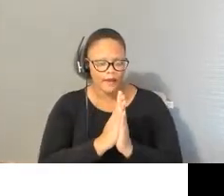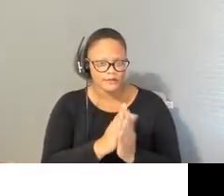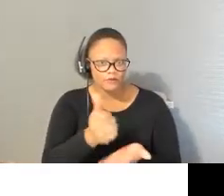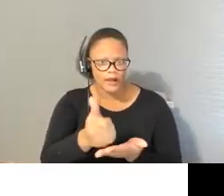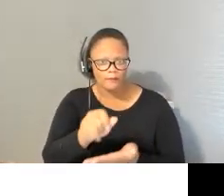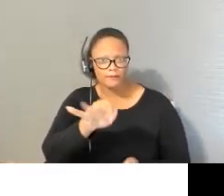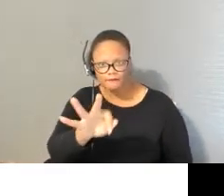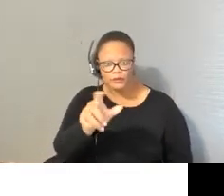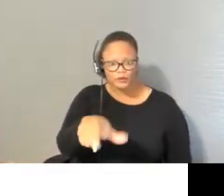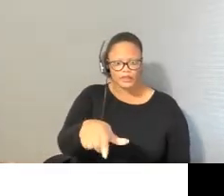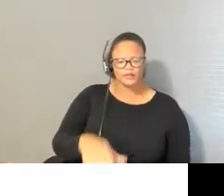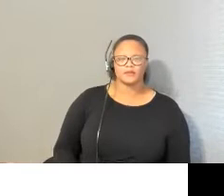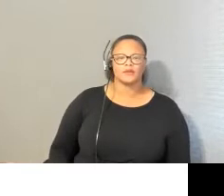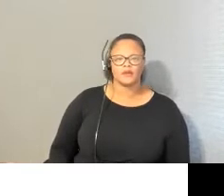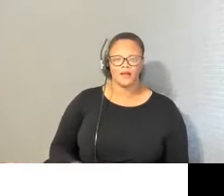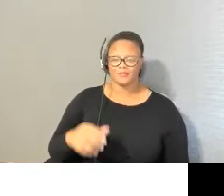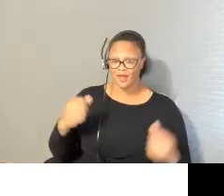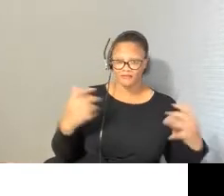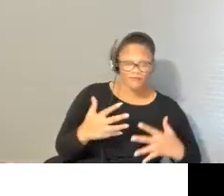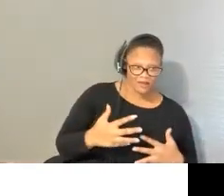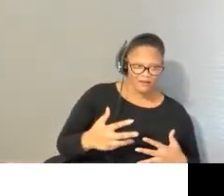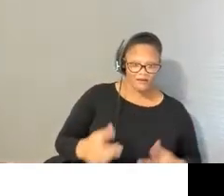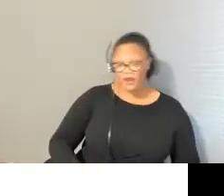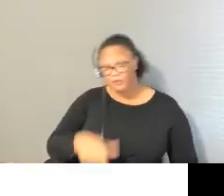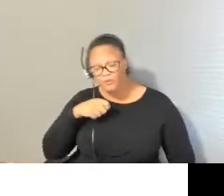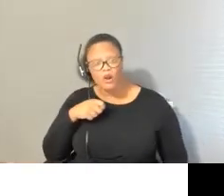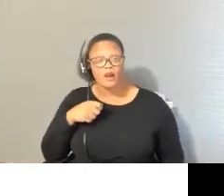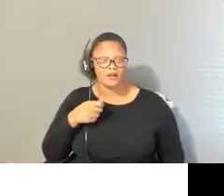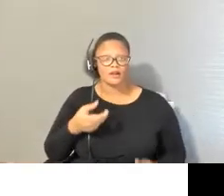That fear and that pride can put you in the grave.